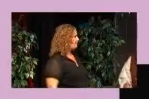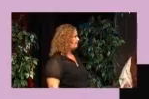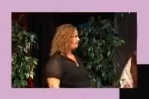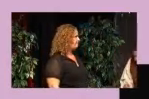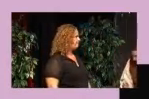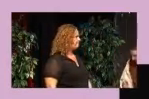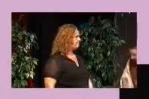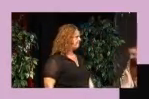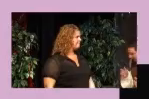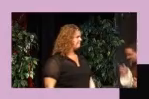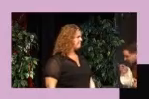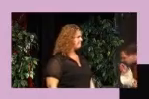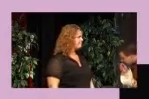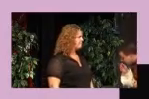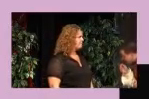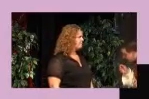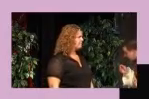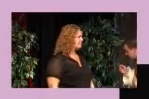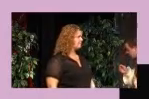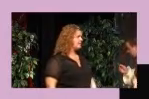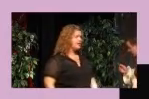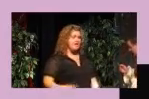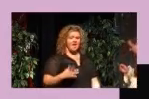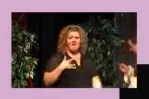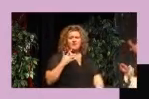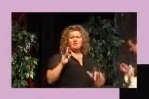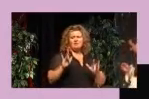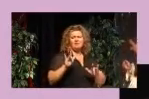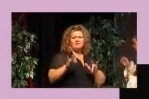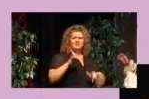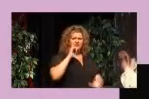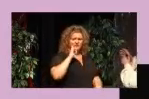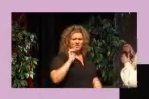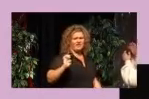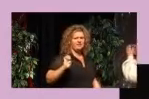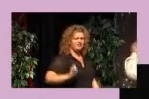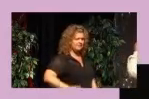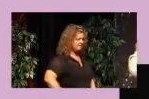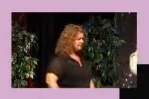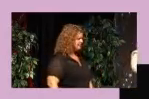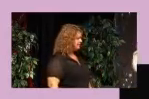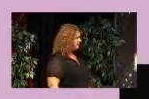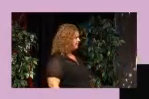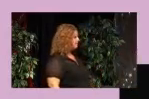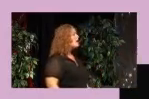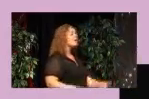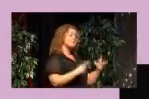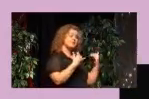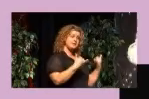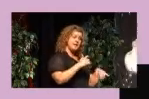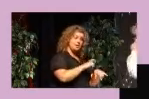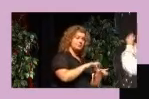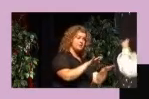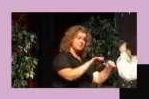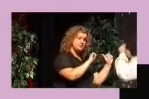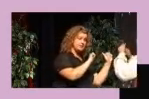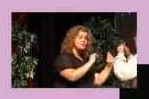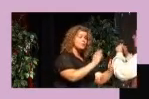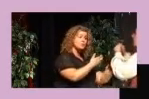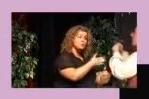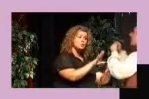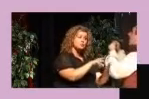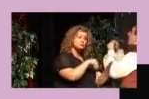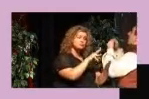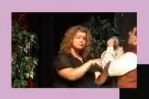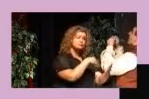Yeah. Really. Absolutely. I feel sorry for her. But we have to leave. It's time for your music lesson, and